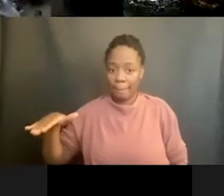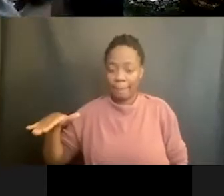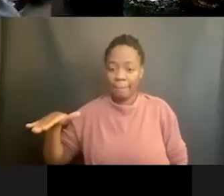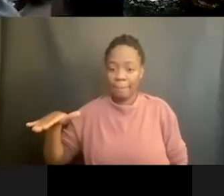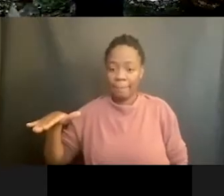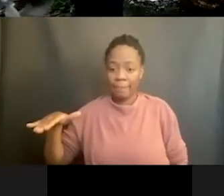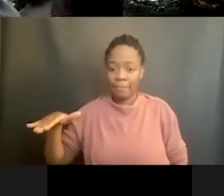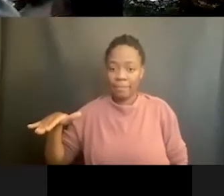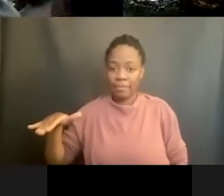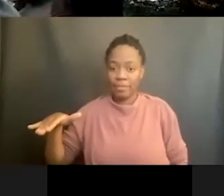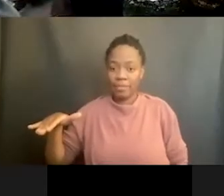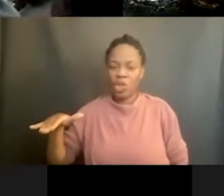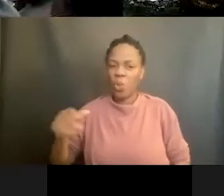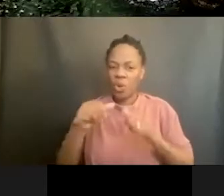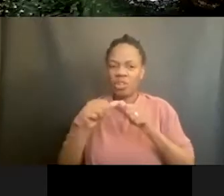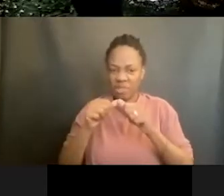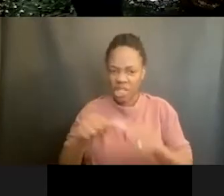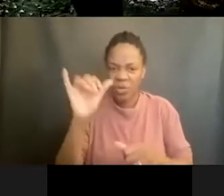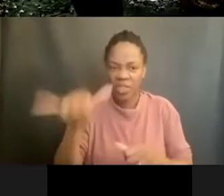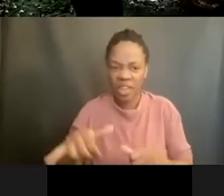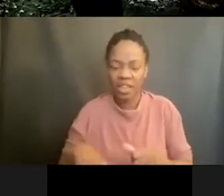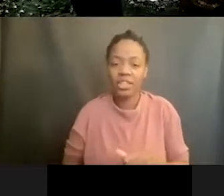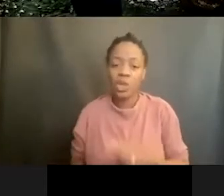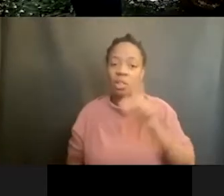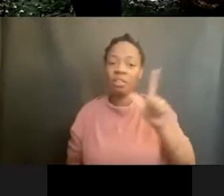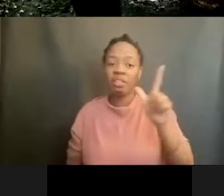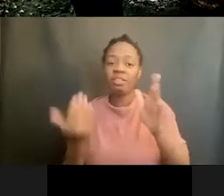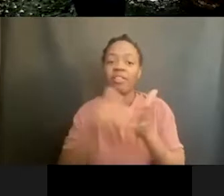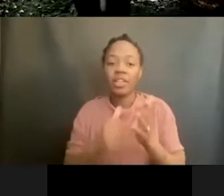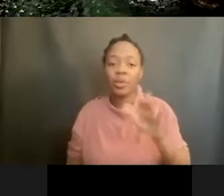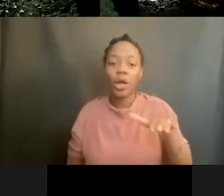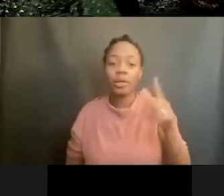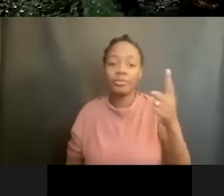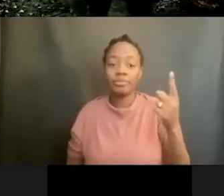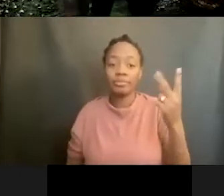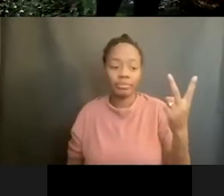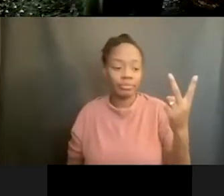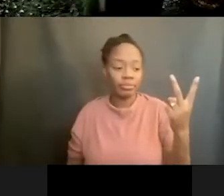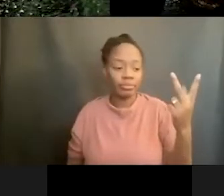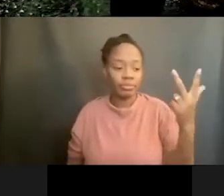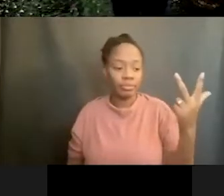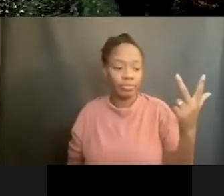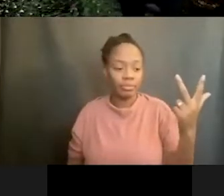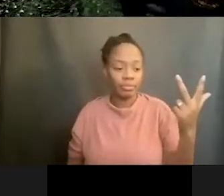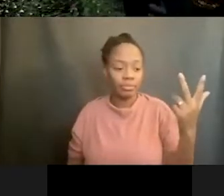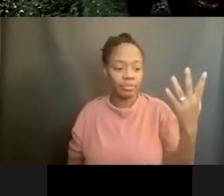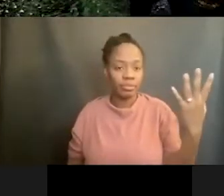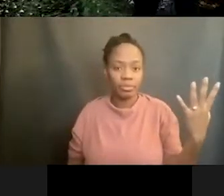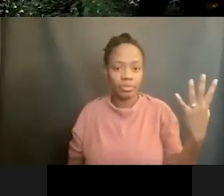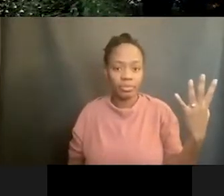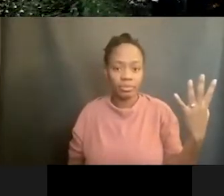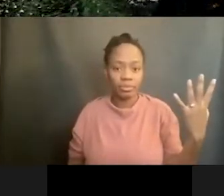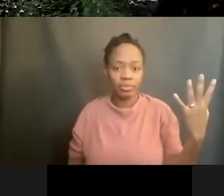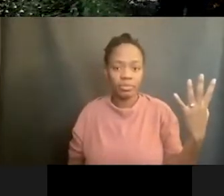what we're gonna keep doing. So we're gonna go to the left again. So 1, 2, 3,